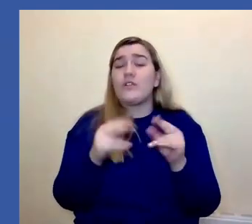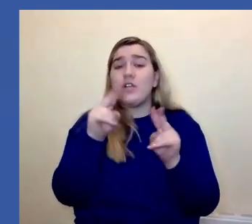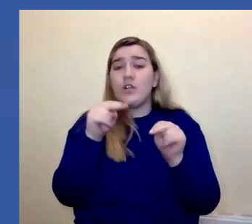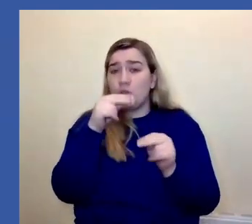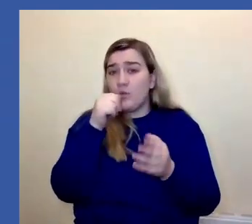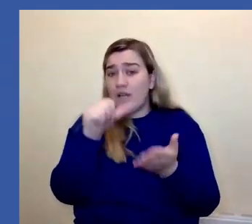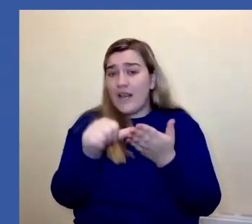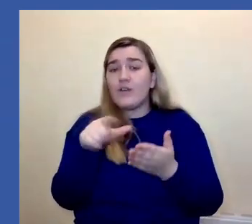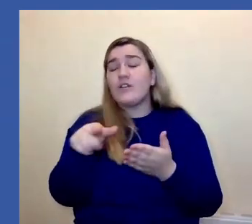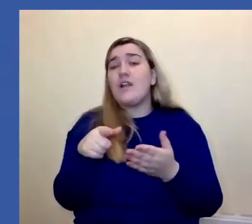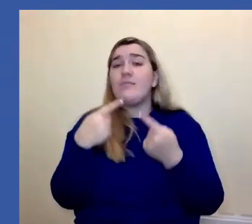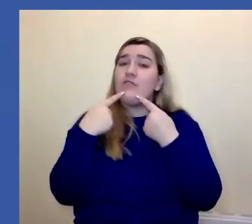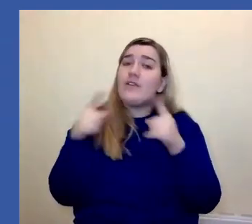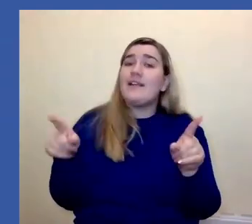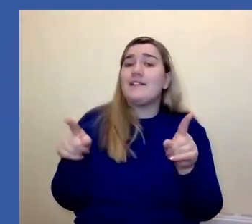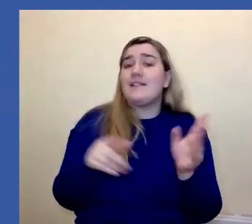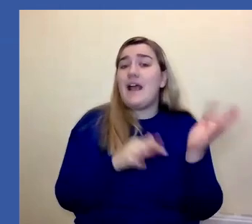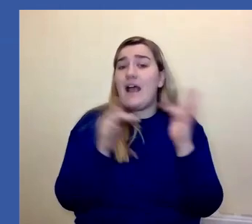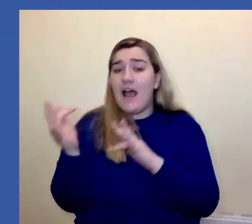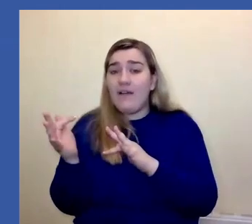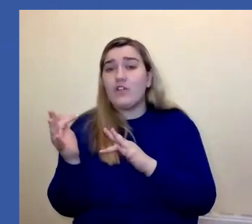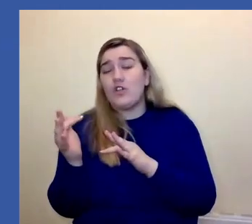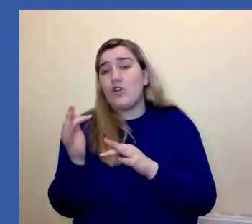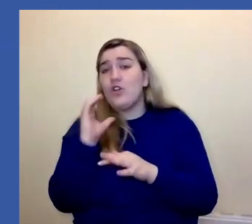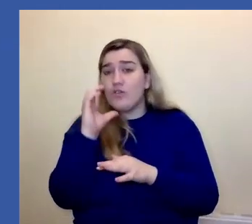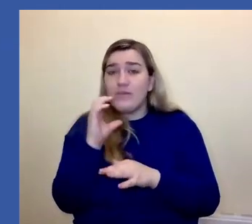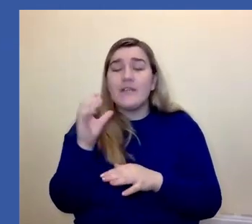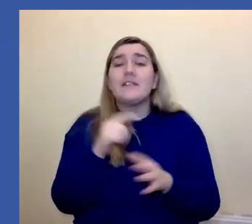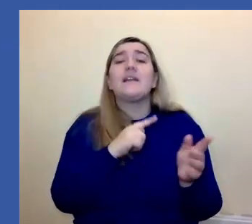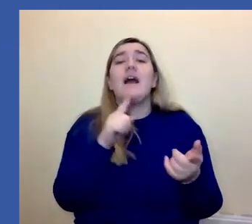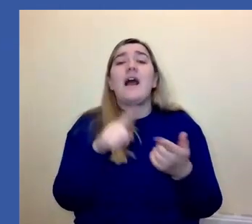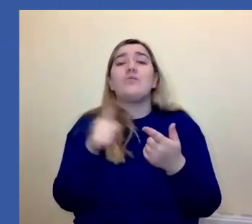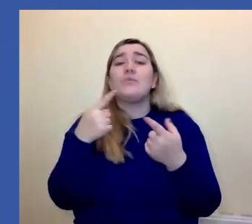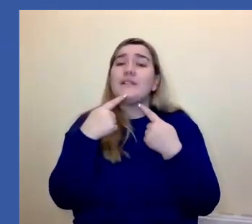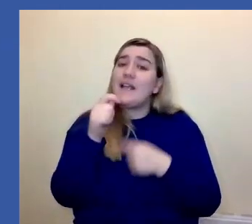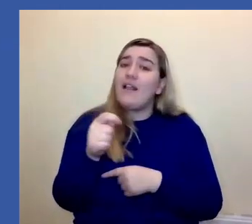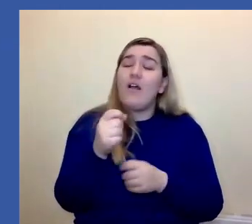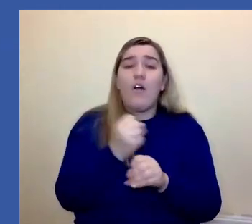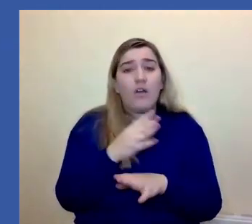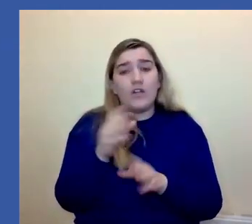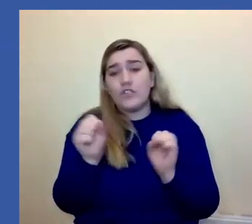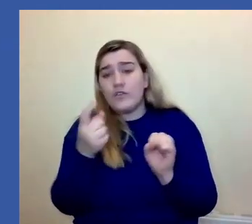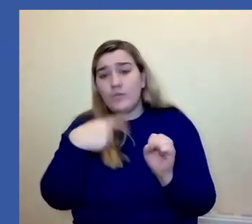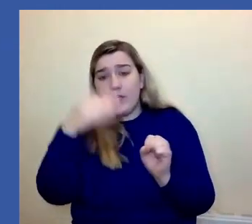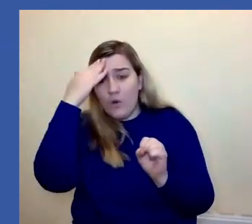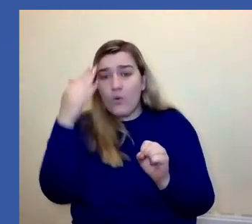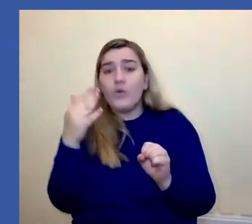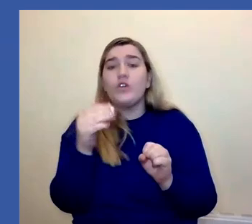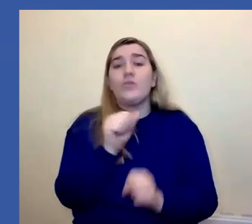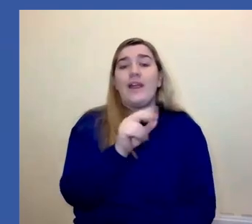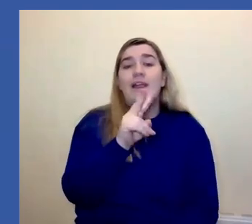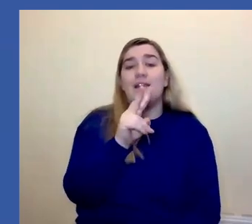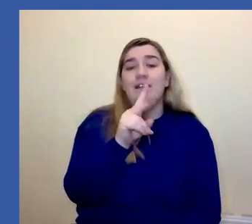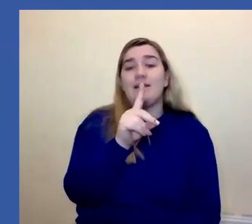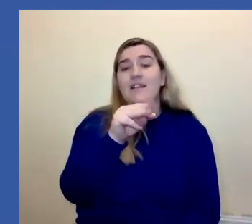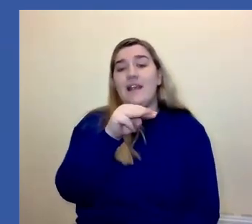be coming out just after Christmas. We will highlight it to all of the services we know, to our ADM mentorship programme